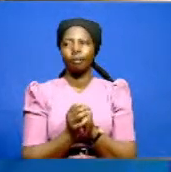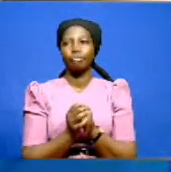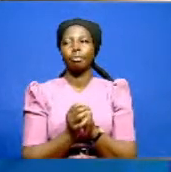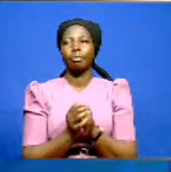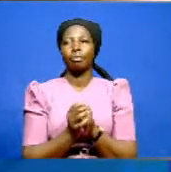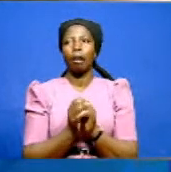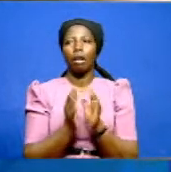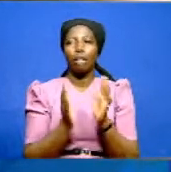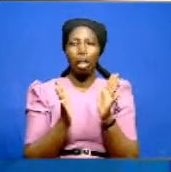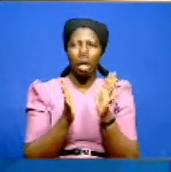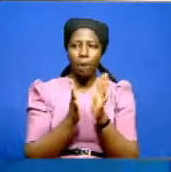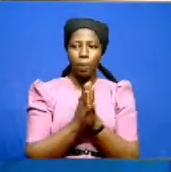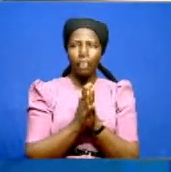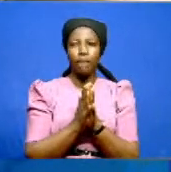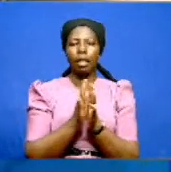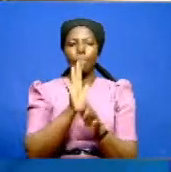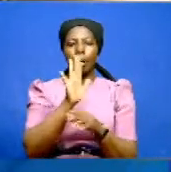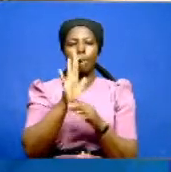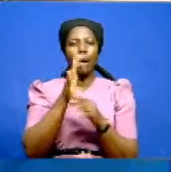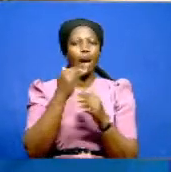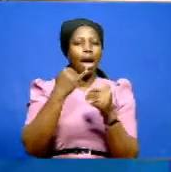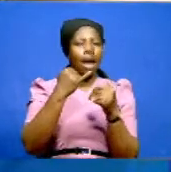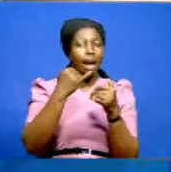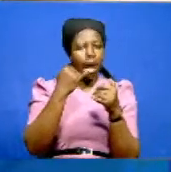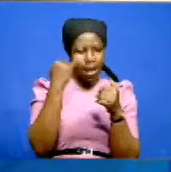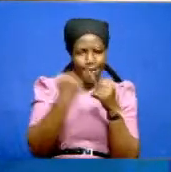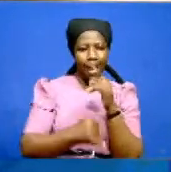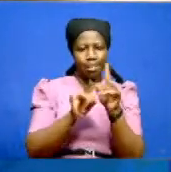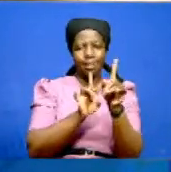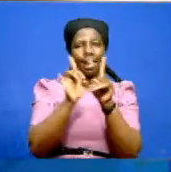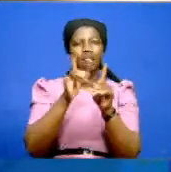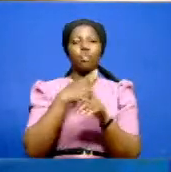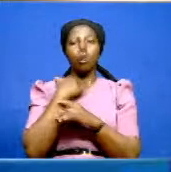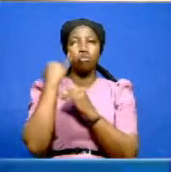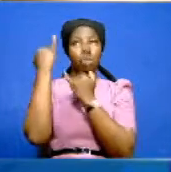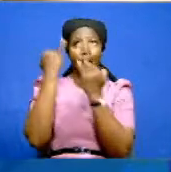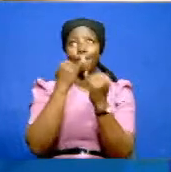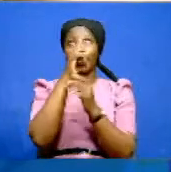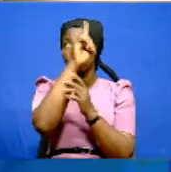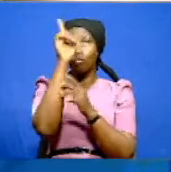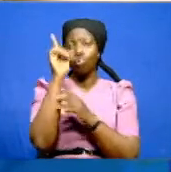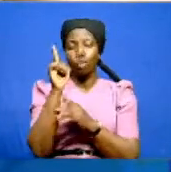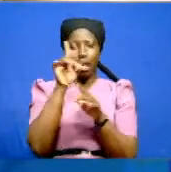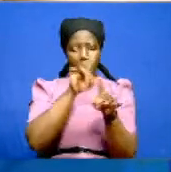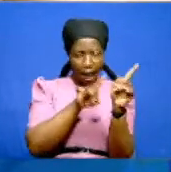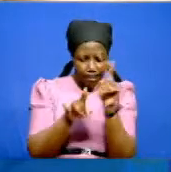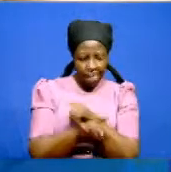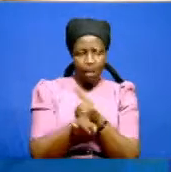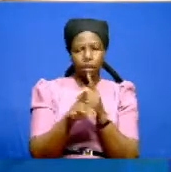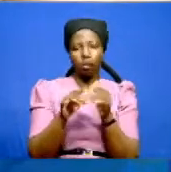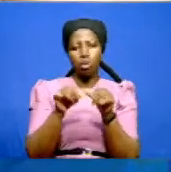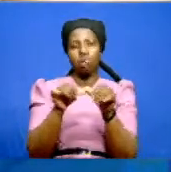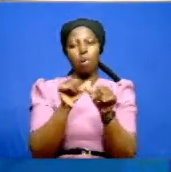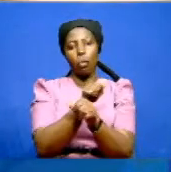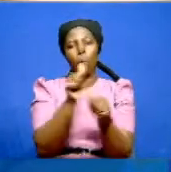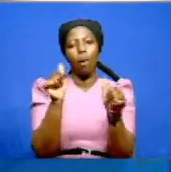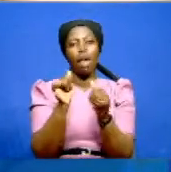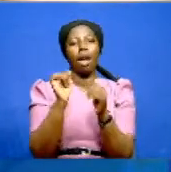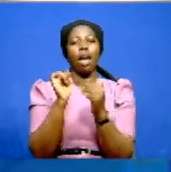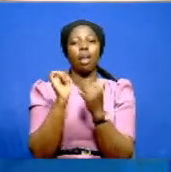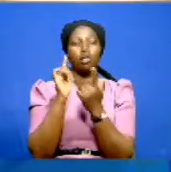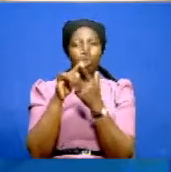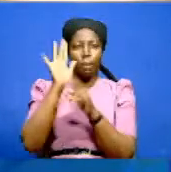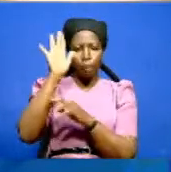with its last journey, we want to invite thy presence that everything may move on smoothly to thy glory and